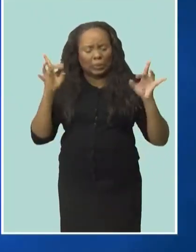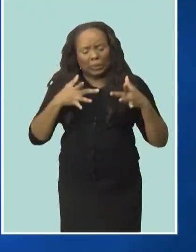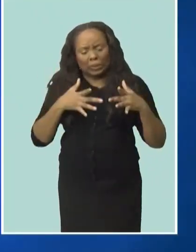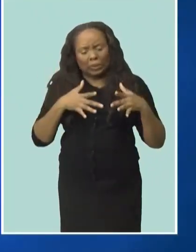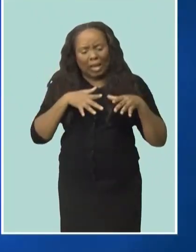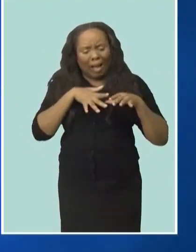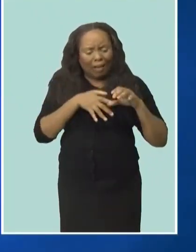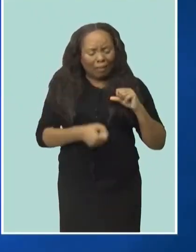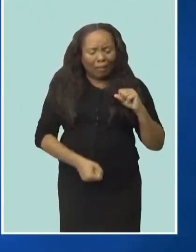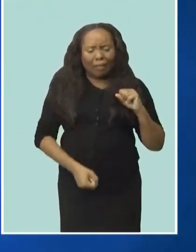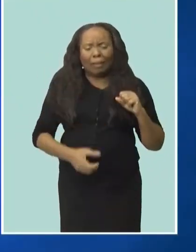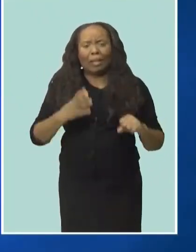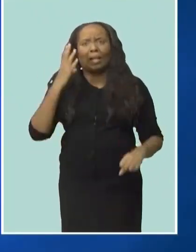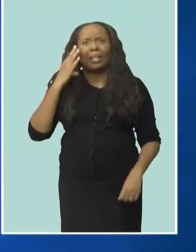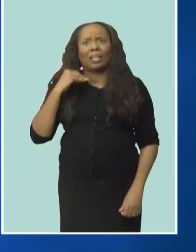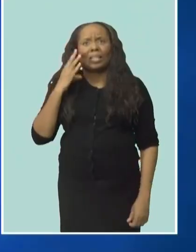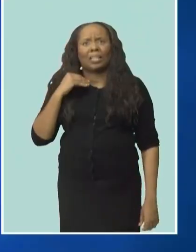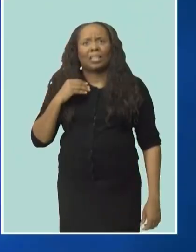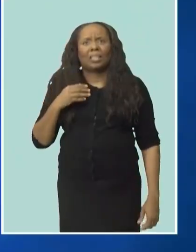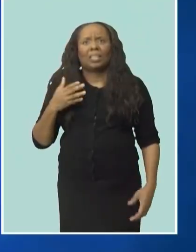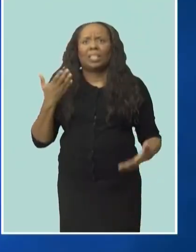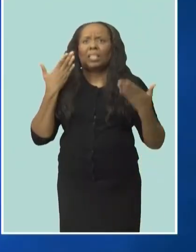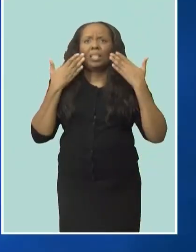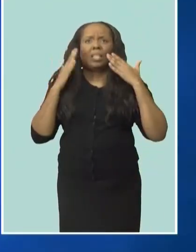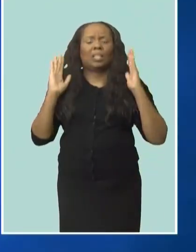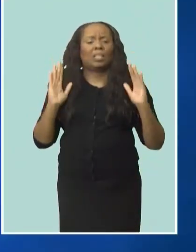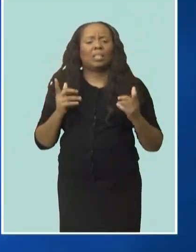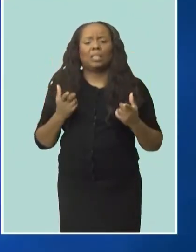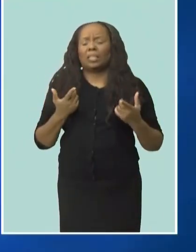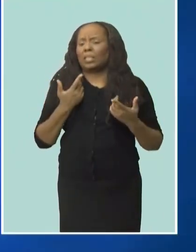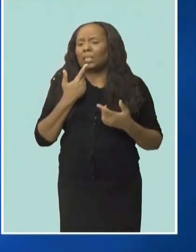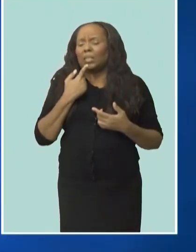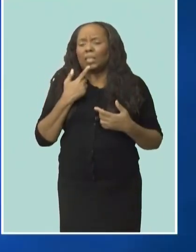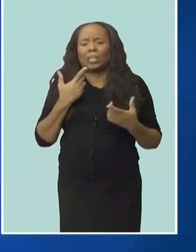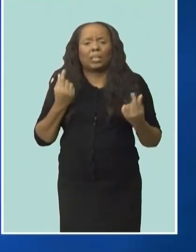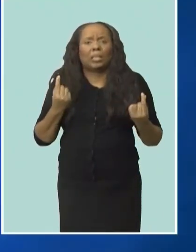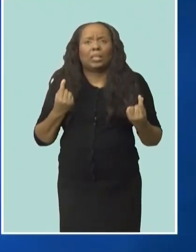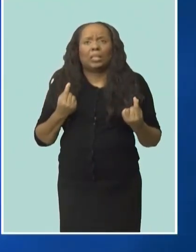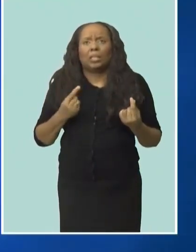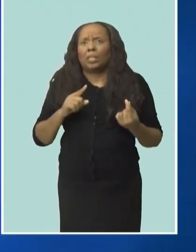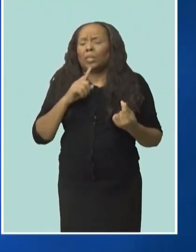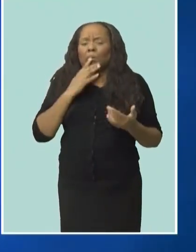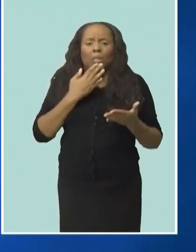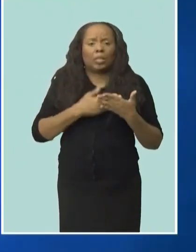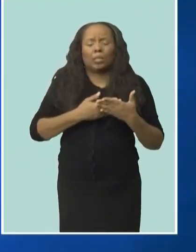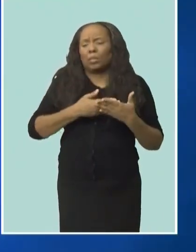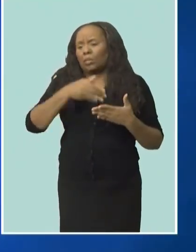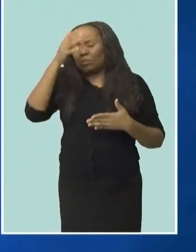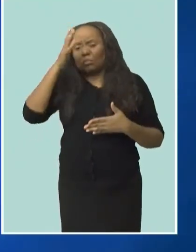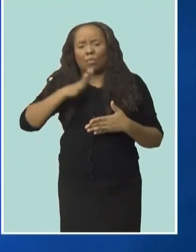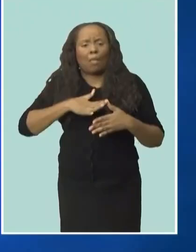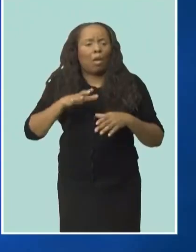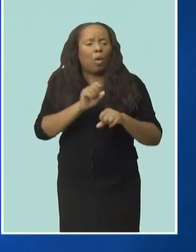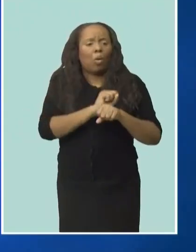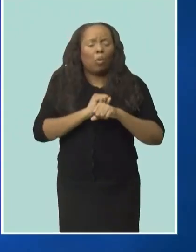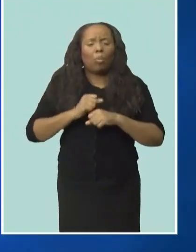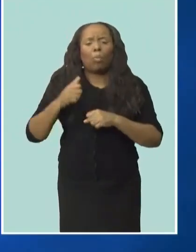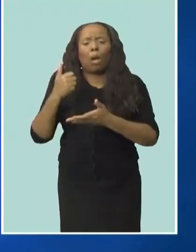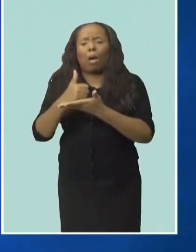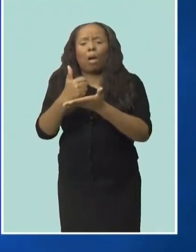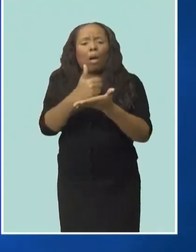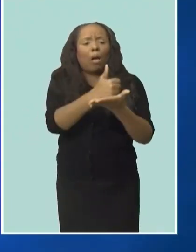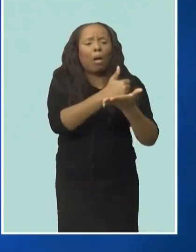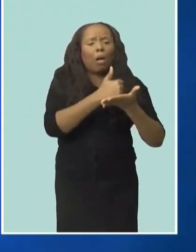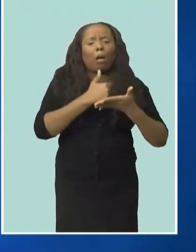heartbroken moment. I don't know what to say, but we will miss him. He was a very handy person that would usually go and help anyone